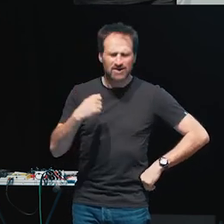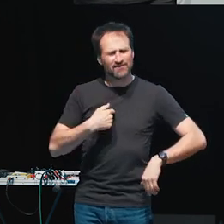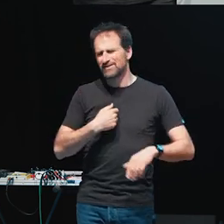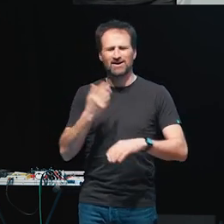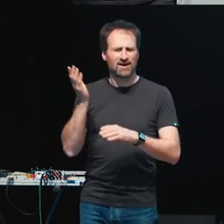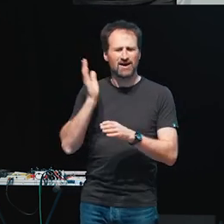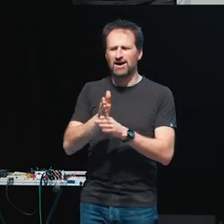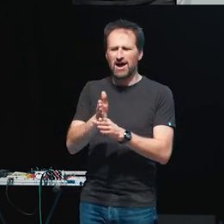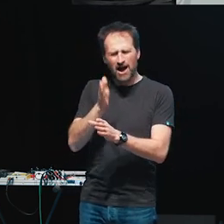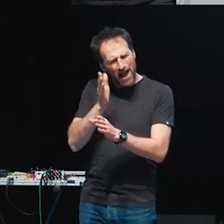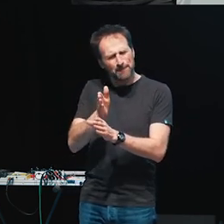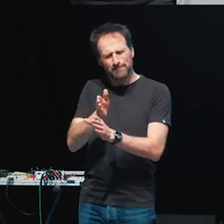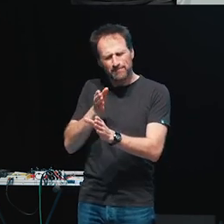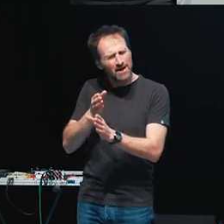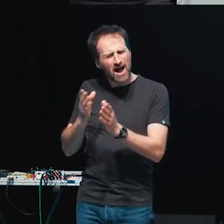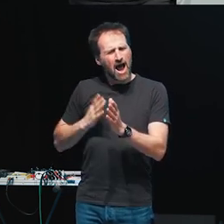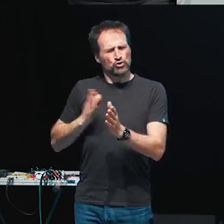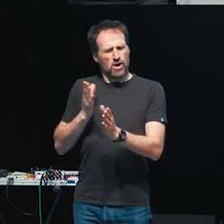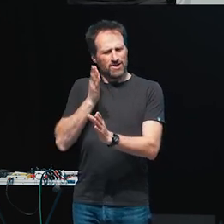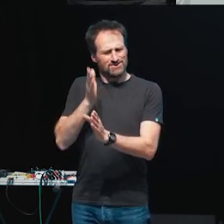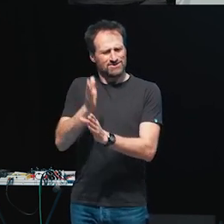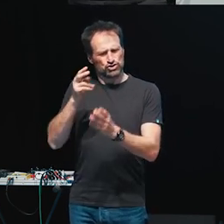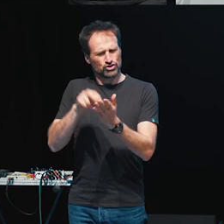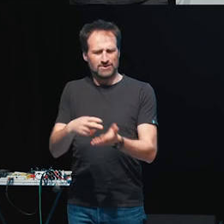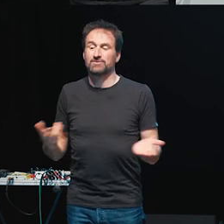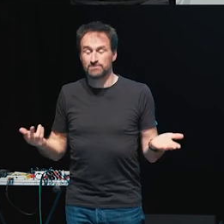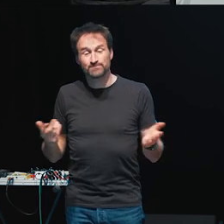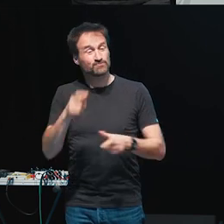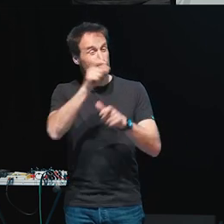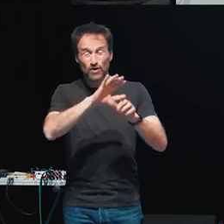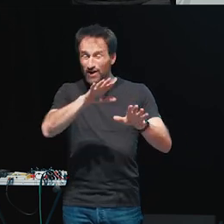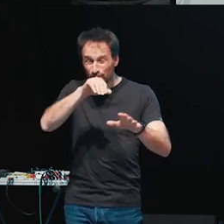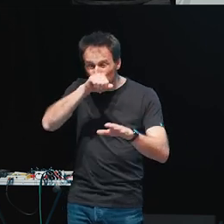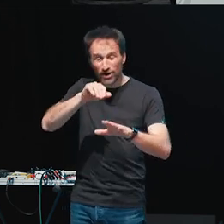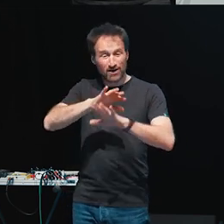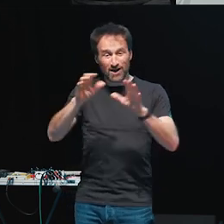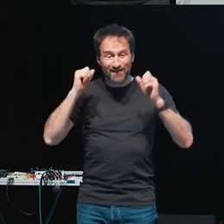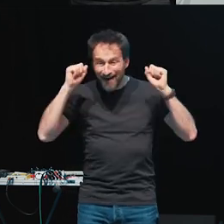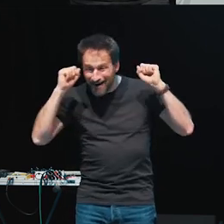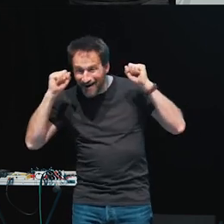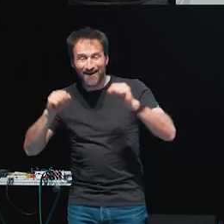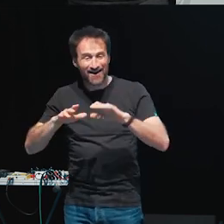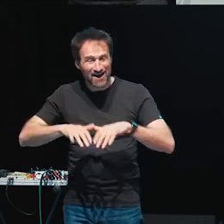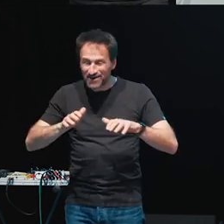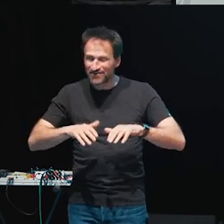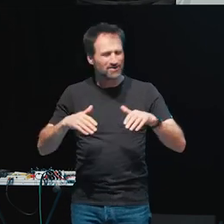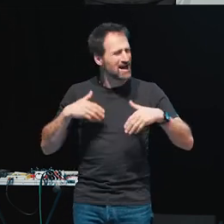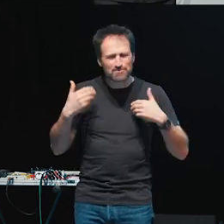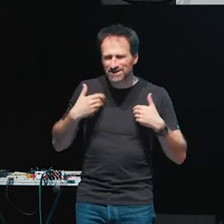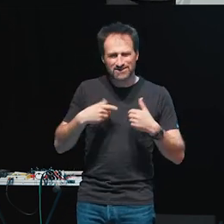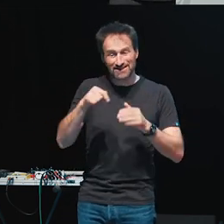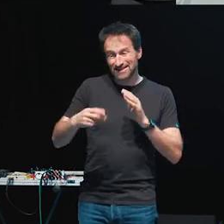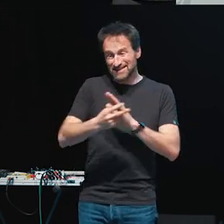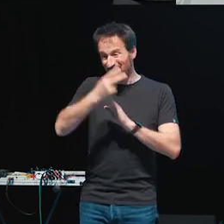was so successful. People love it so much. They just developed so hard in it. So in just 2 years from complete